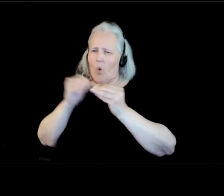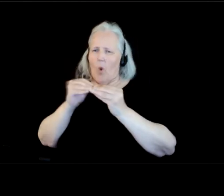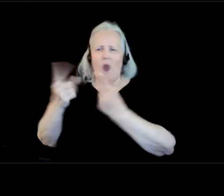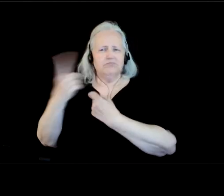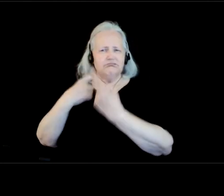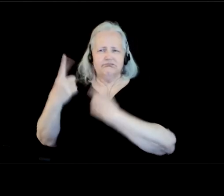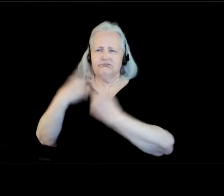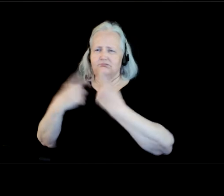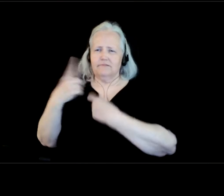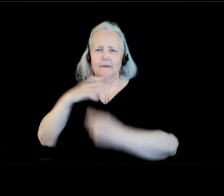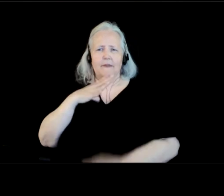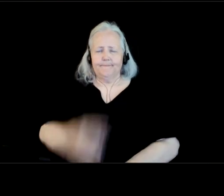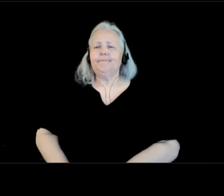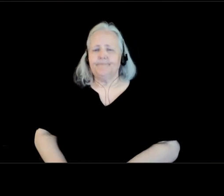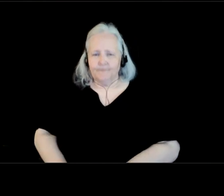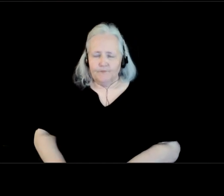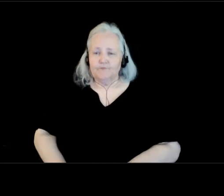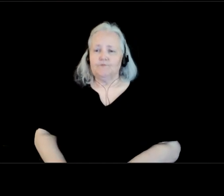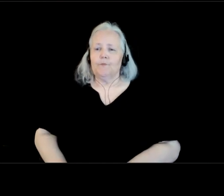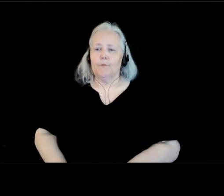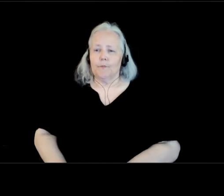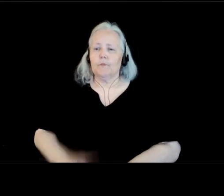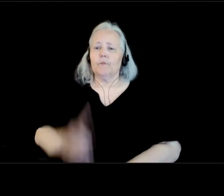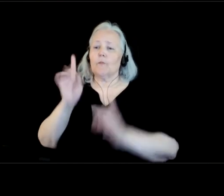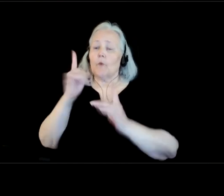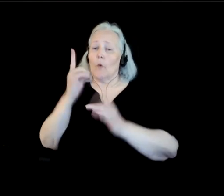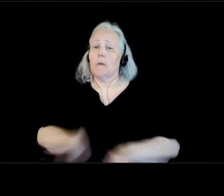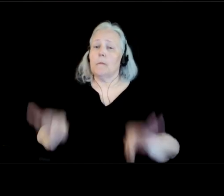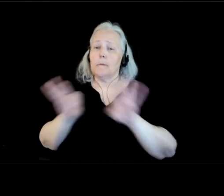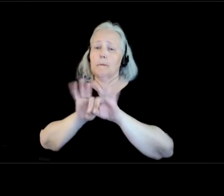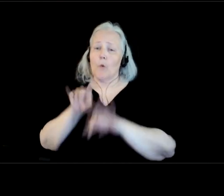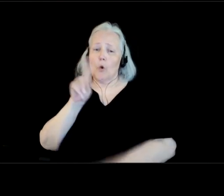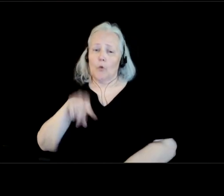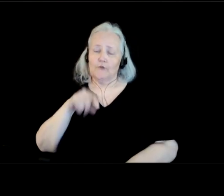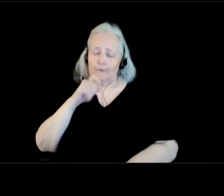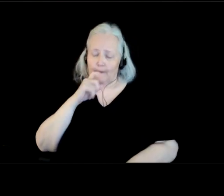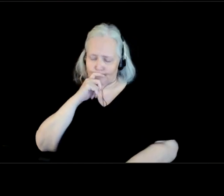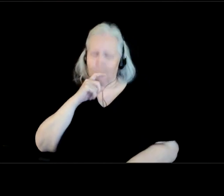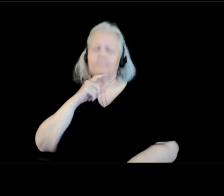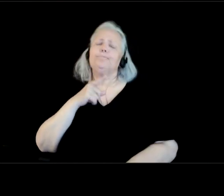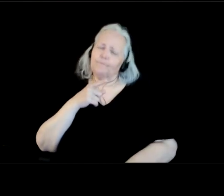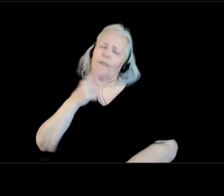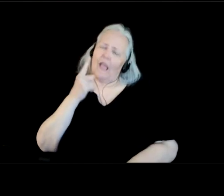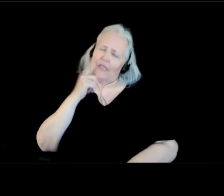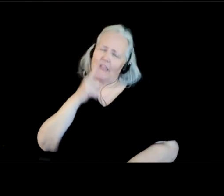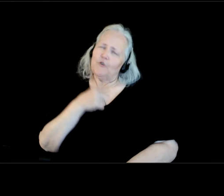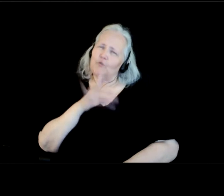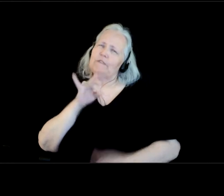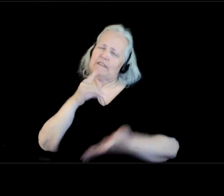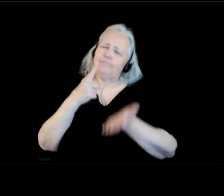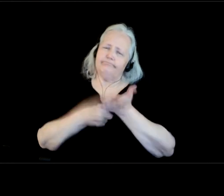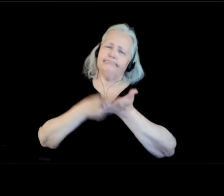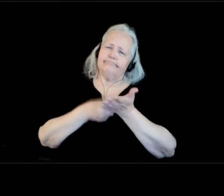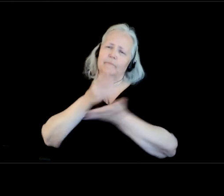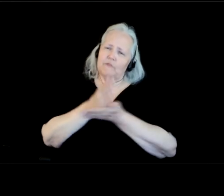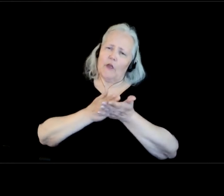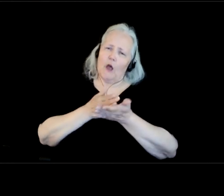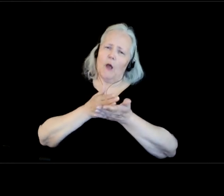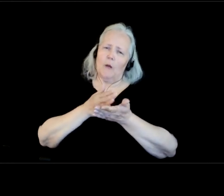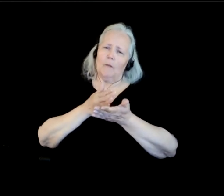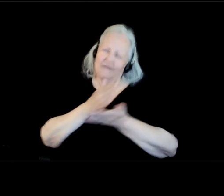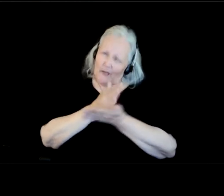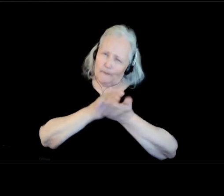questions. So here is an important question that, you know, I think you addressed in your presentation partially, but I think